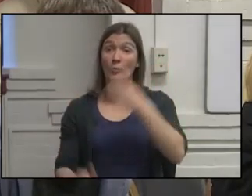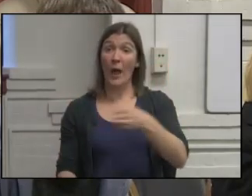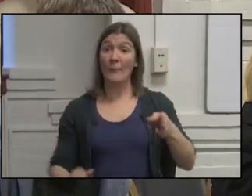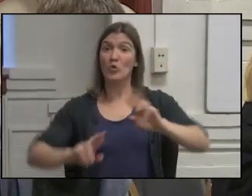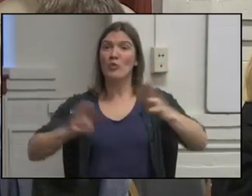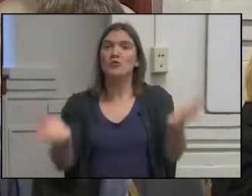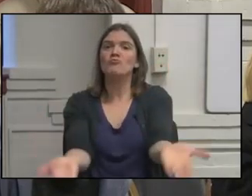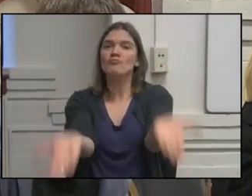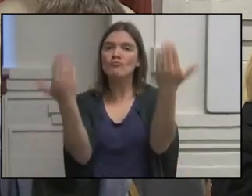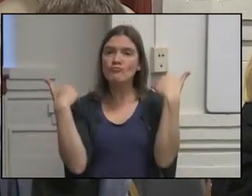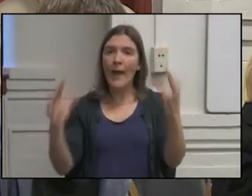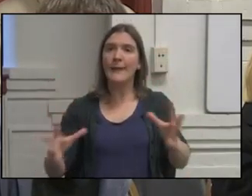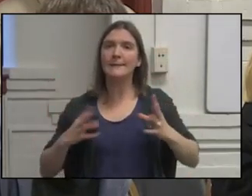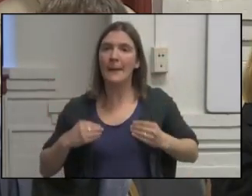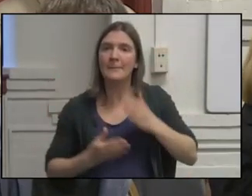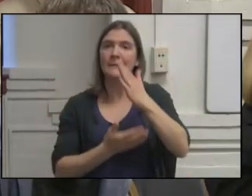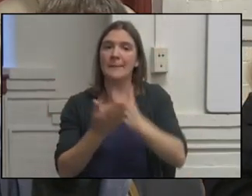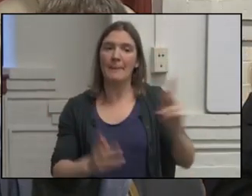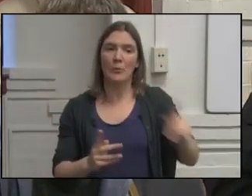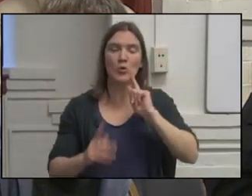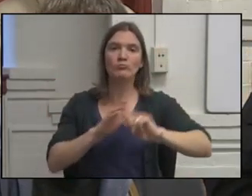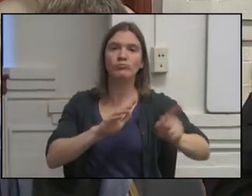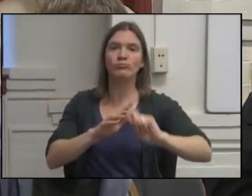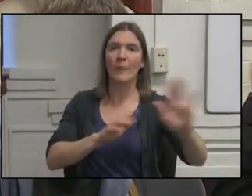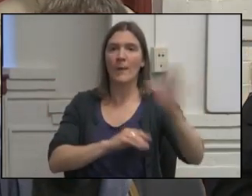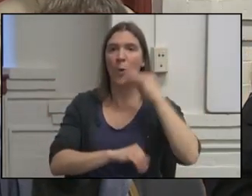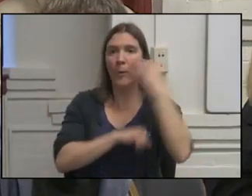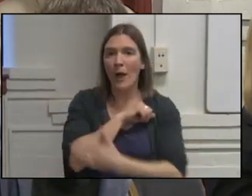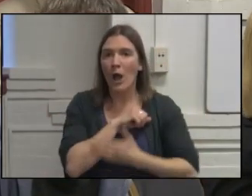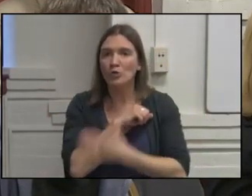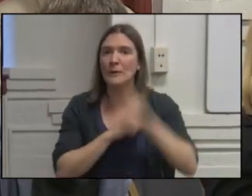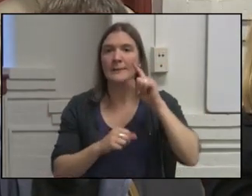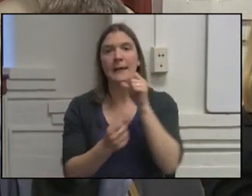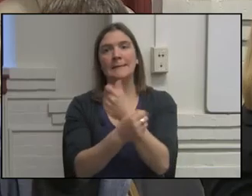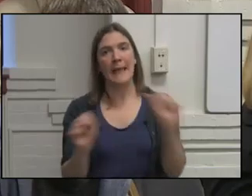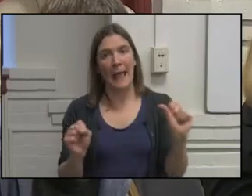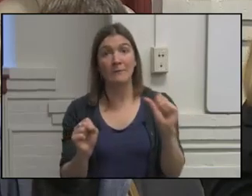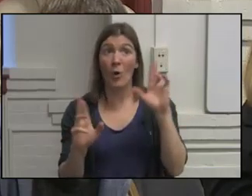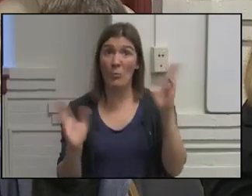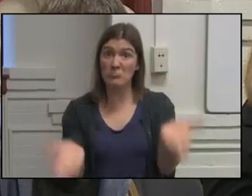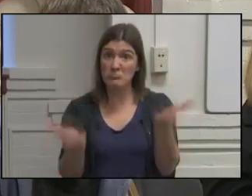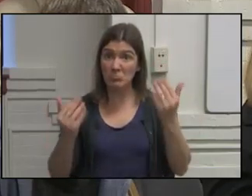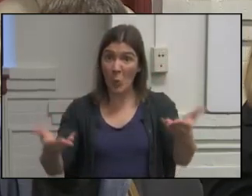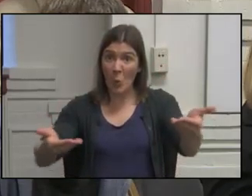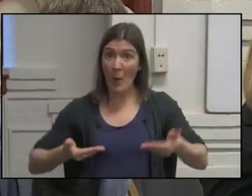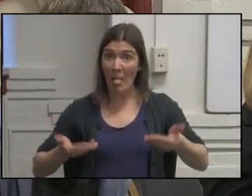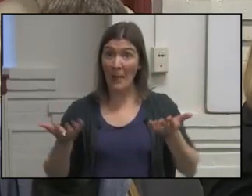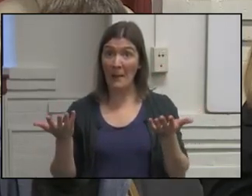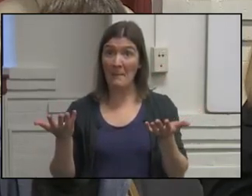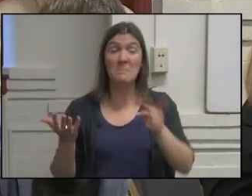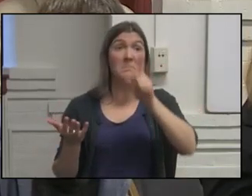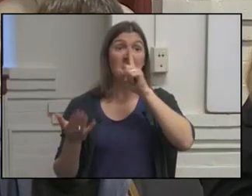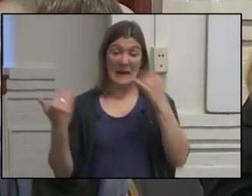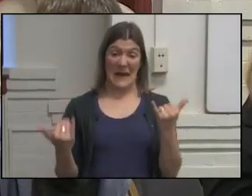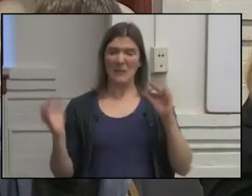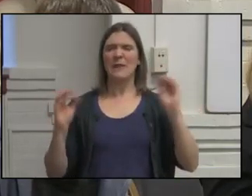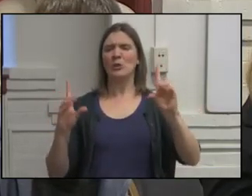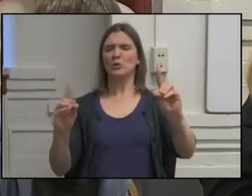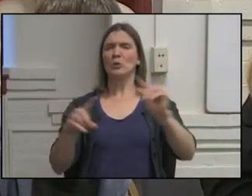positioned to accept some asylum seekers to incorporate into our community. I don't think there's anything to do about it right